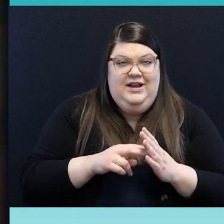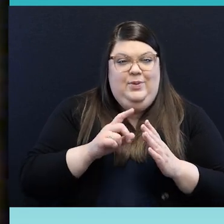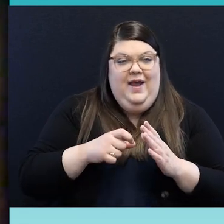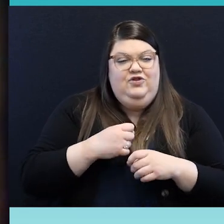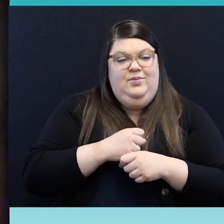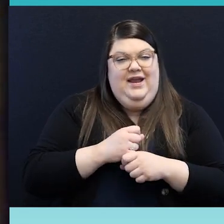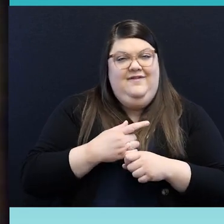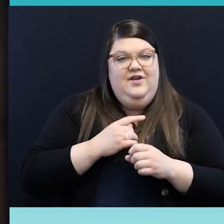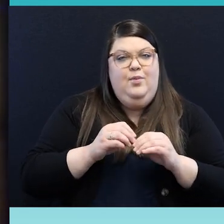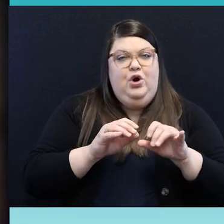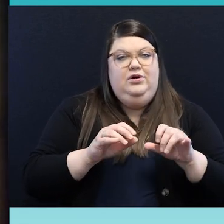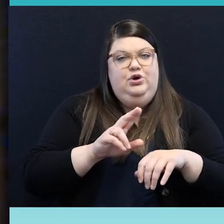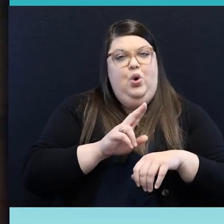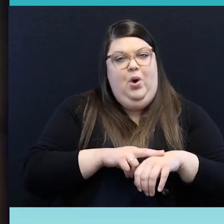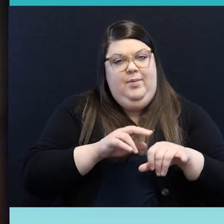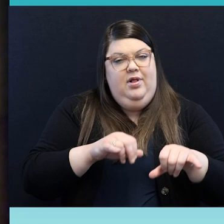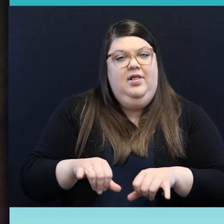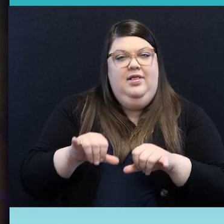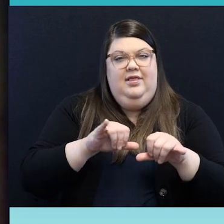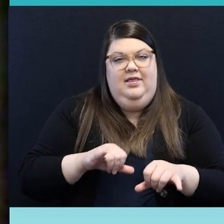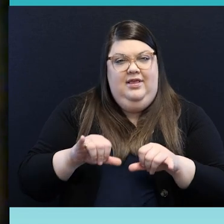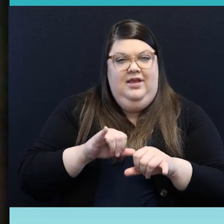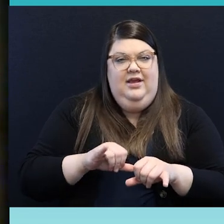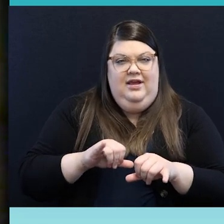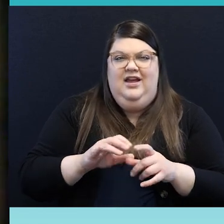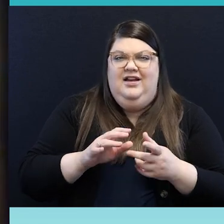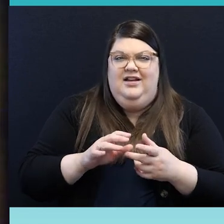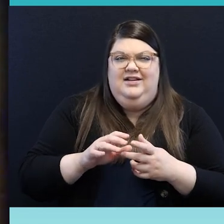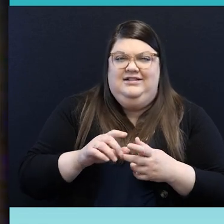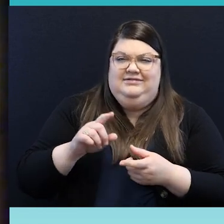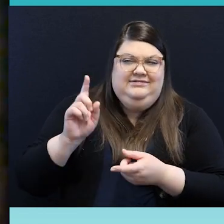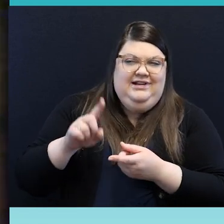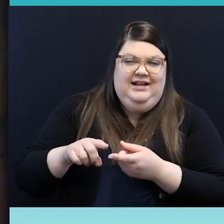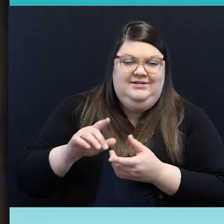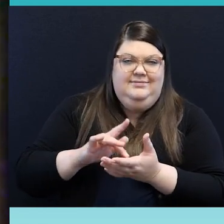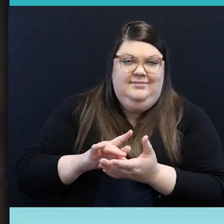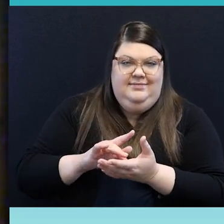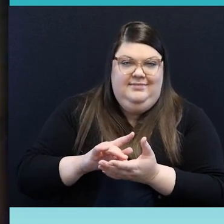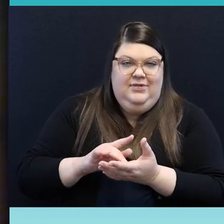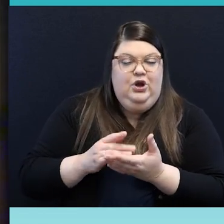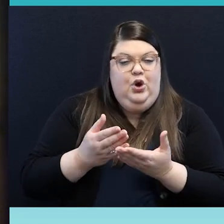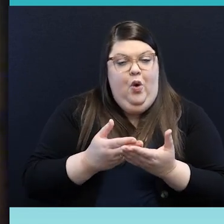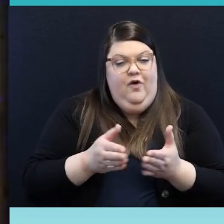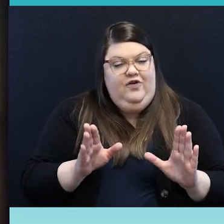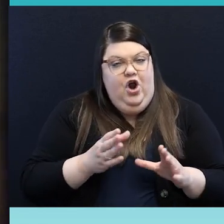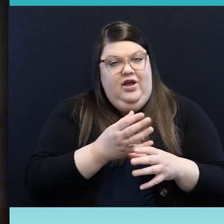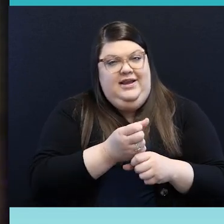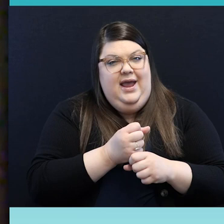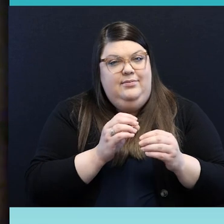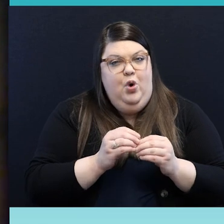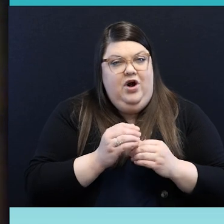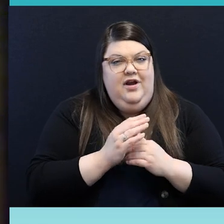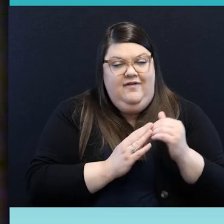these conversations, demedicalize these conversations, and overall get